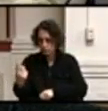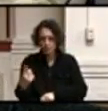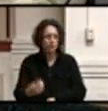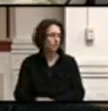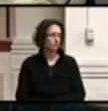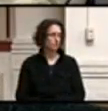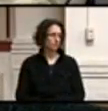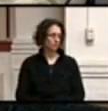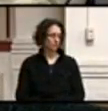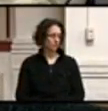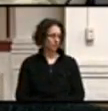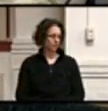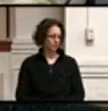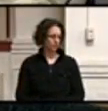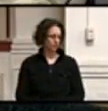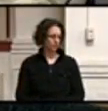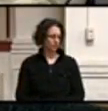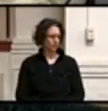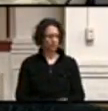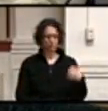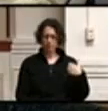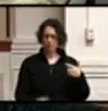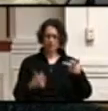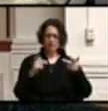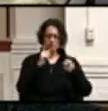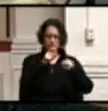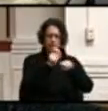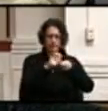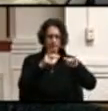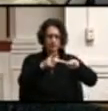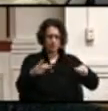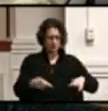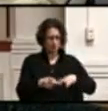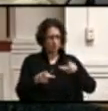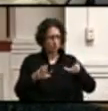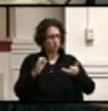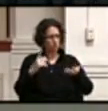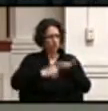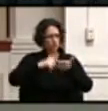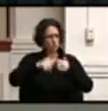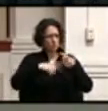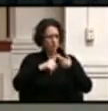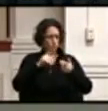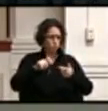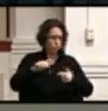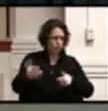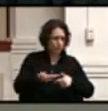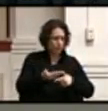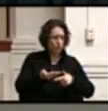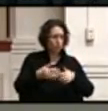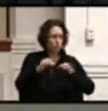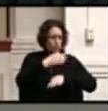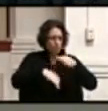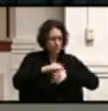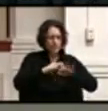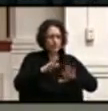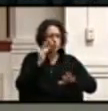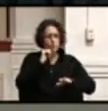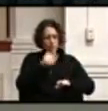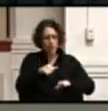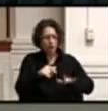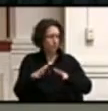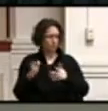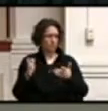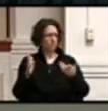whether to fill a position or not in public session? I think we can talk about it in public session, but I think that